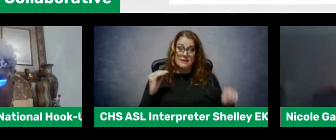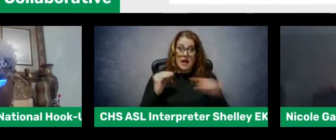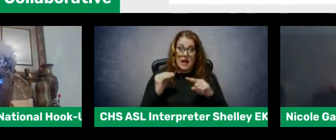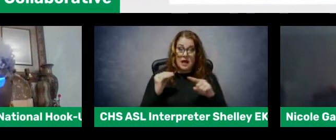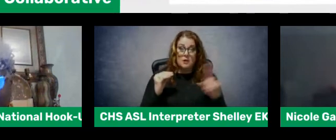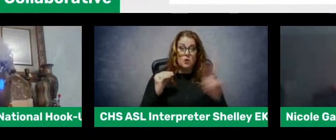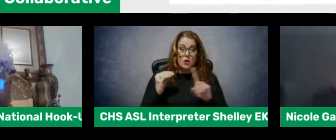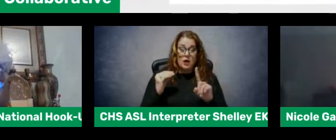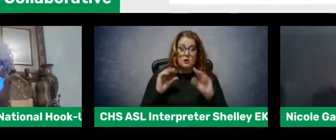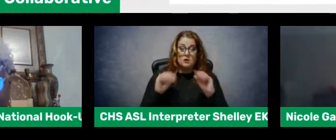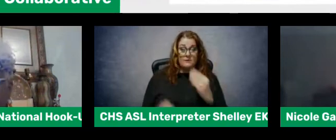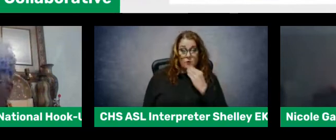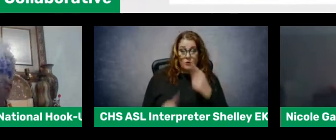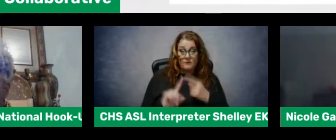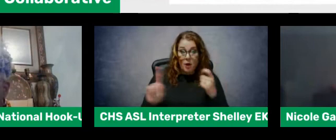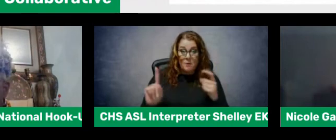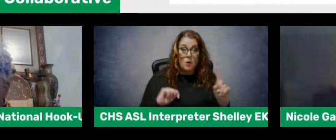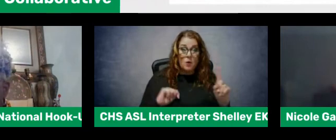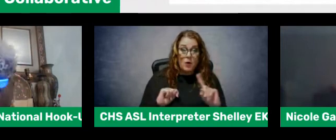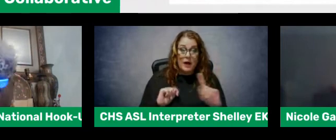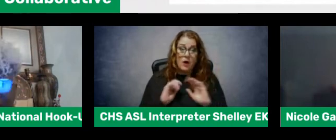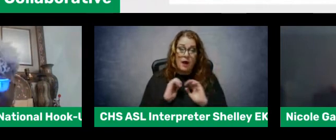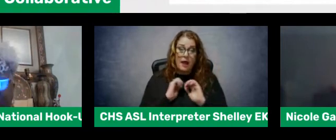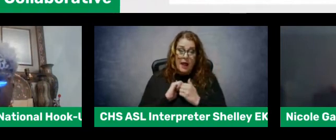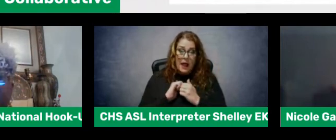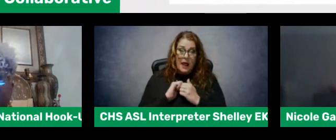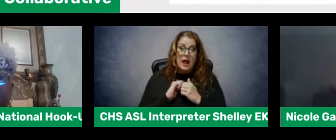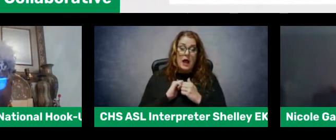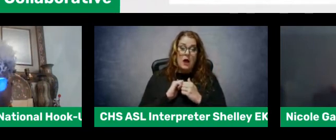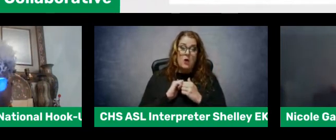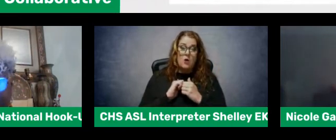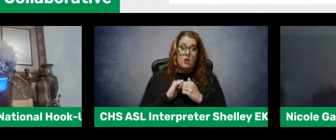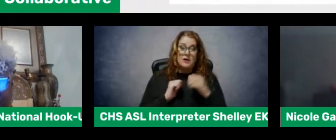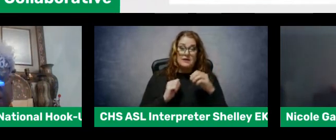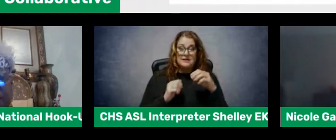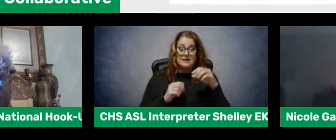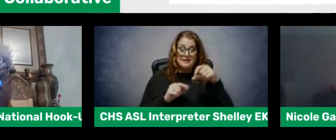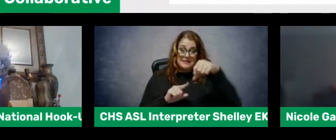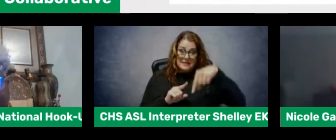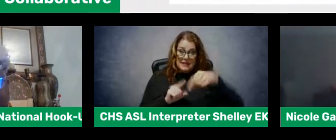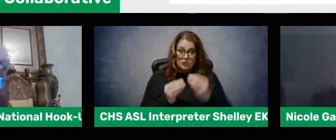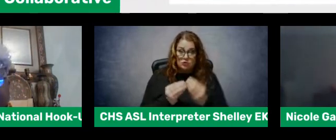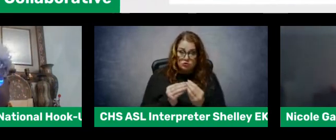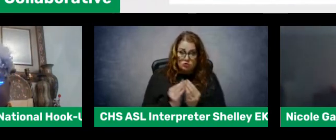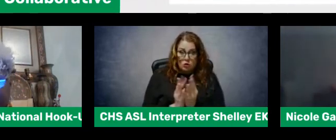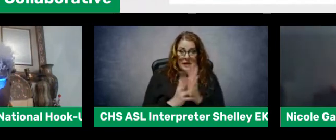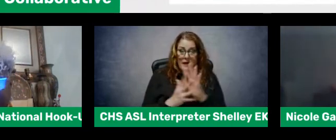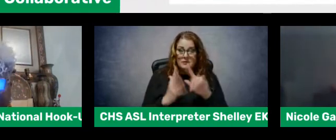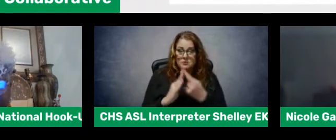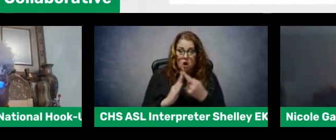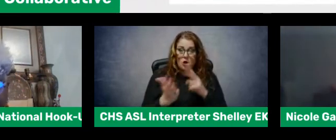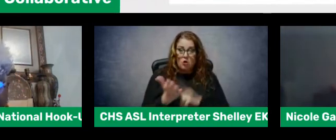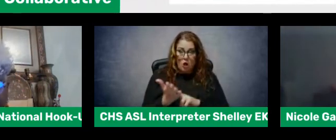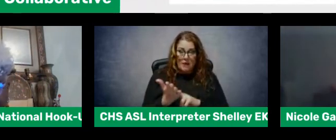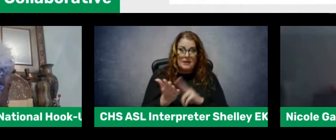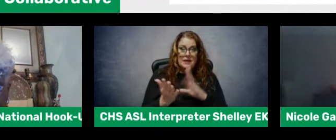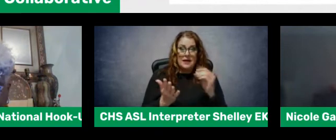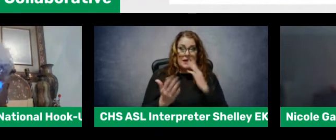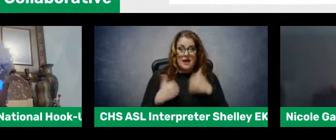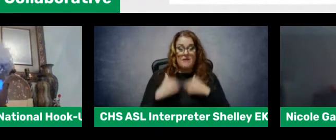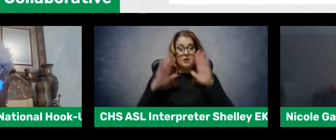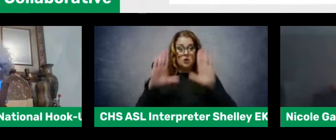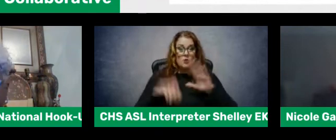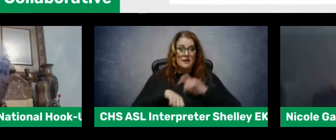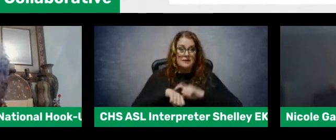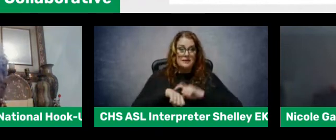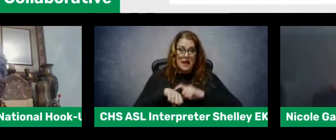the food come from, how seeds germinate, how plants, and they start logging and having a great time.